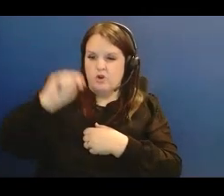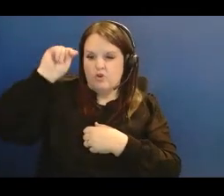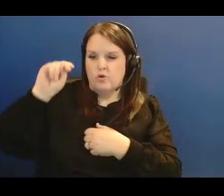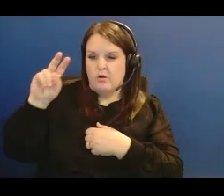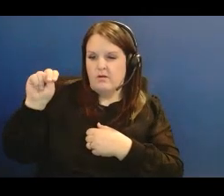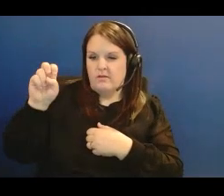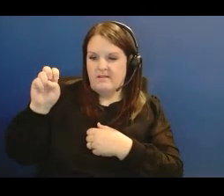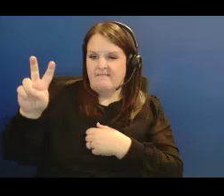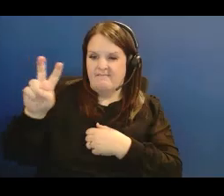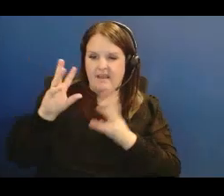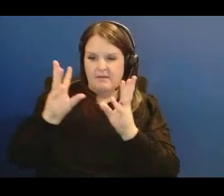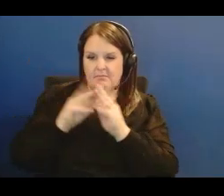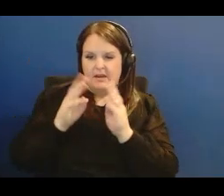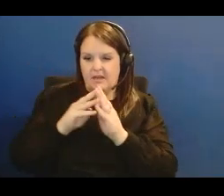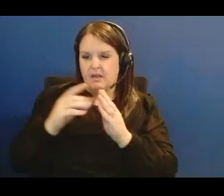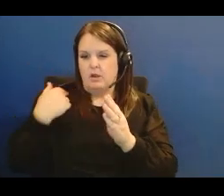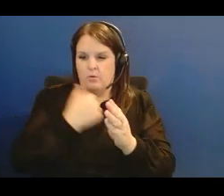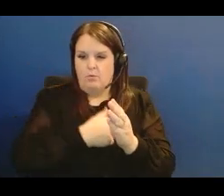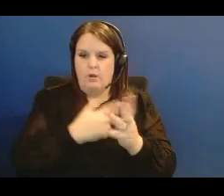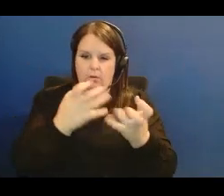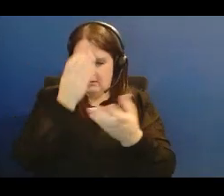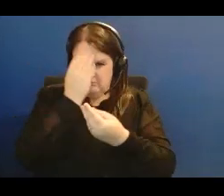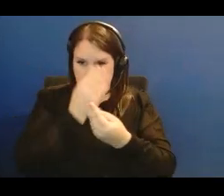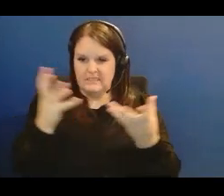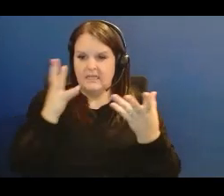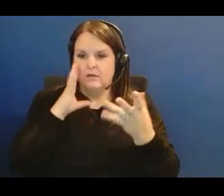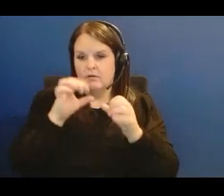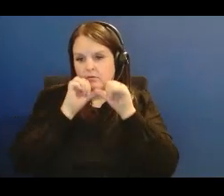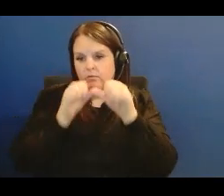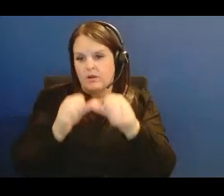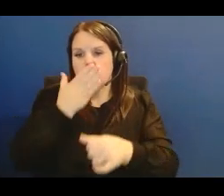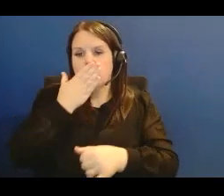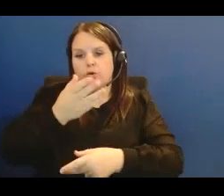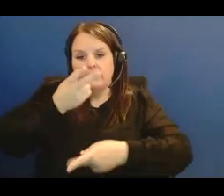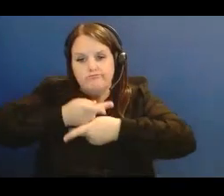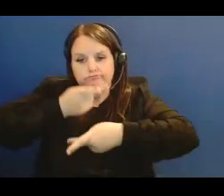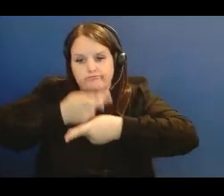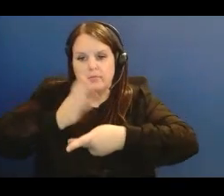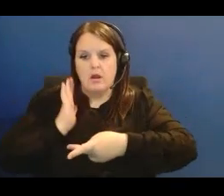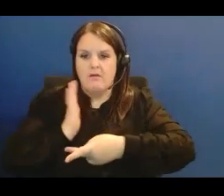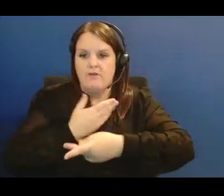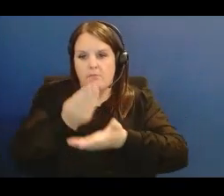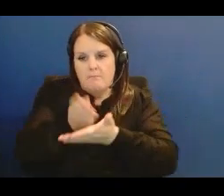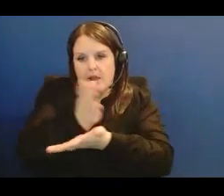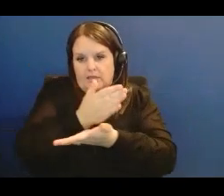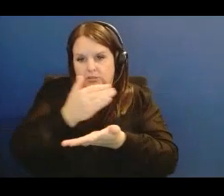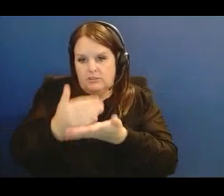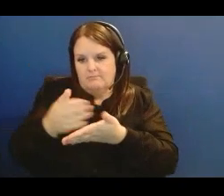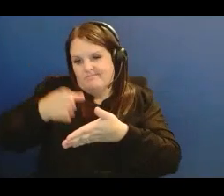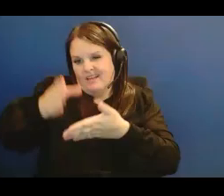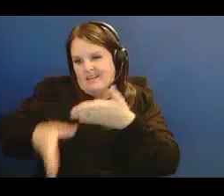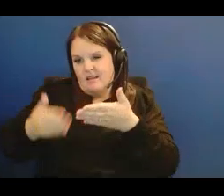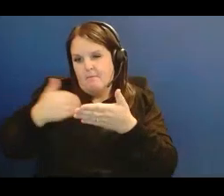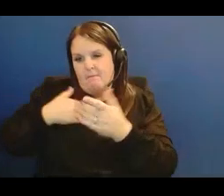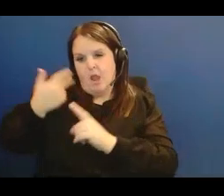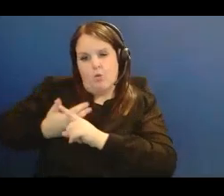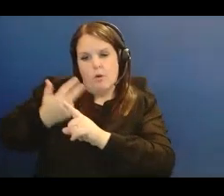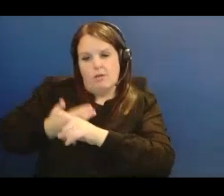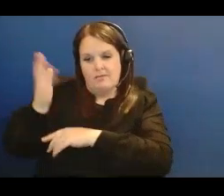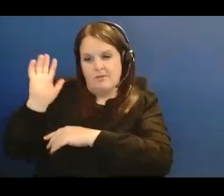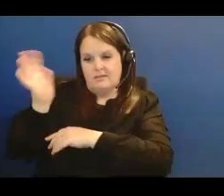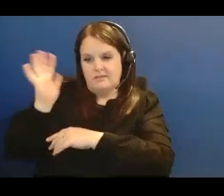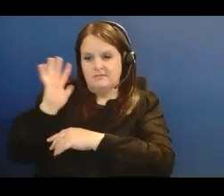meeting. So I'd like to just say that we remain good stewards of our budget. And this does conclude my quarterly presentation.